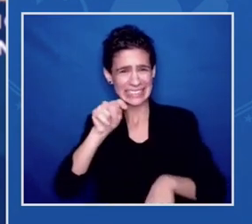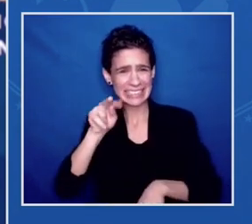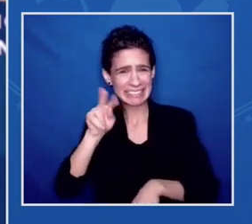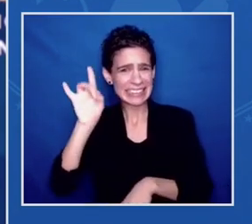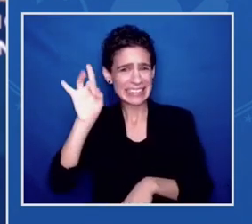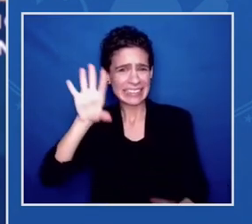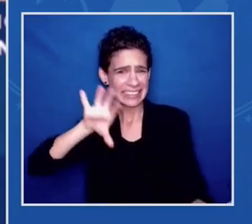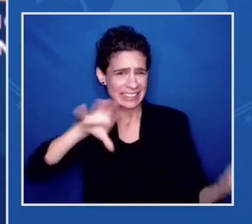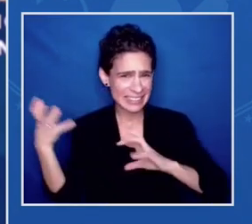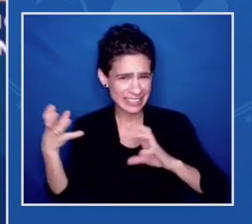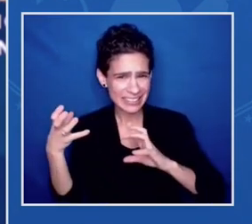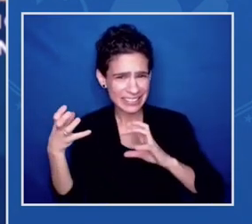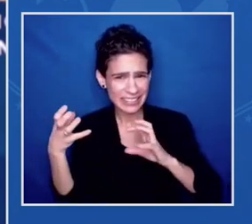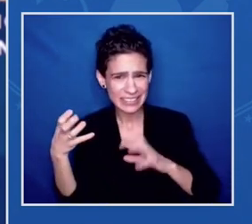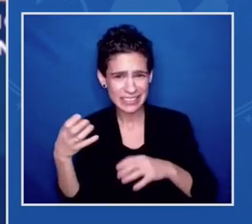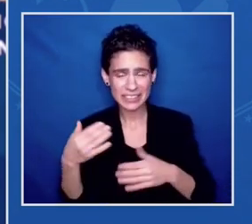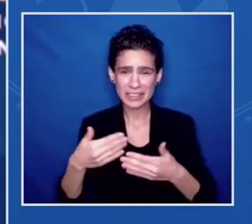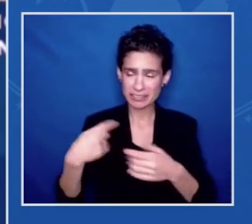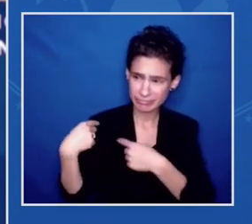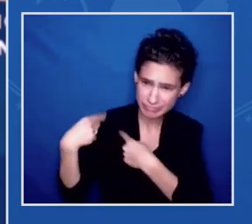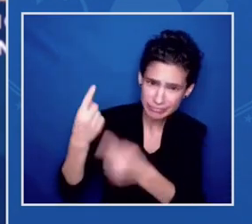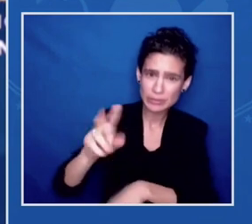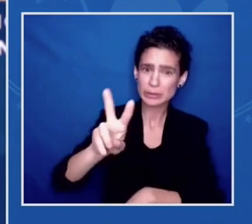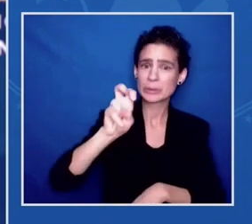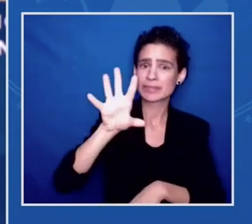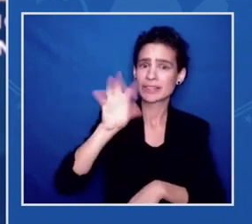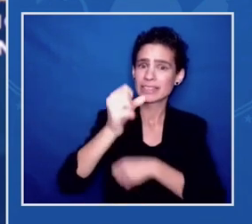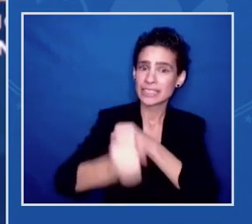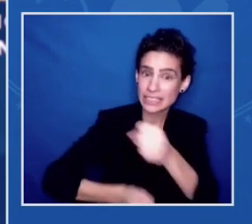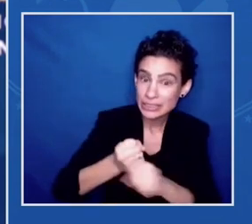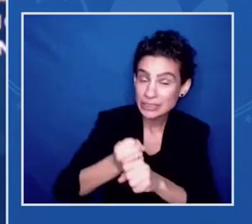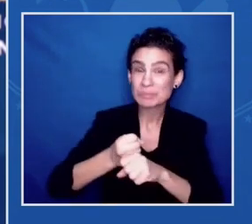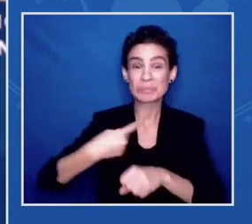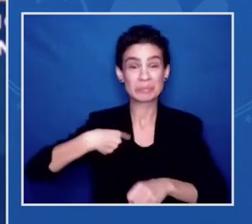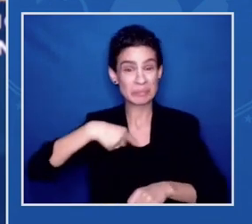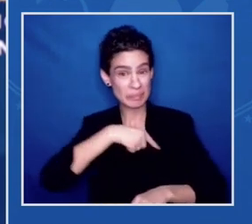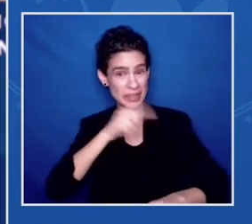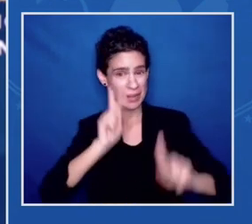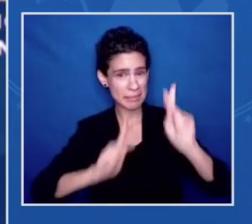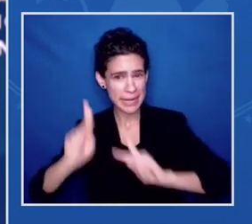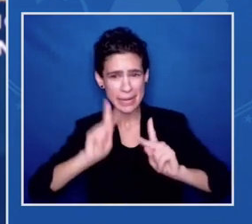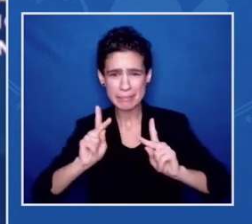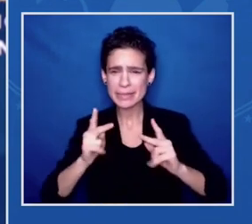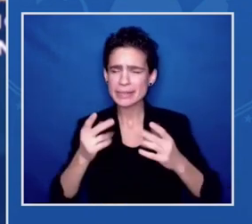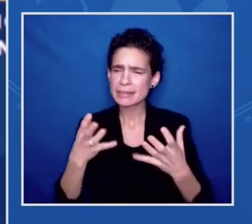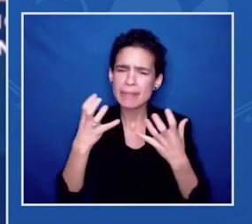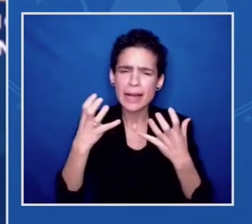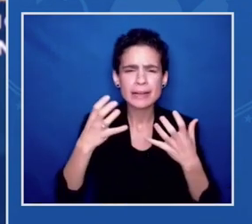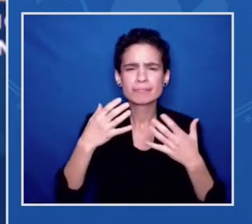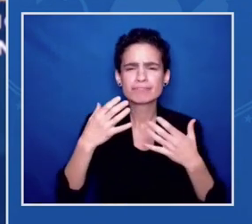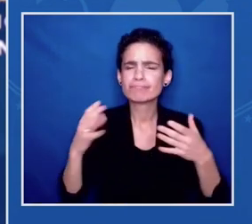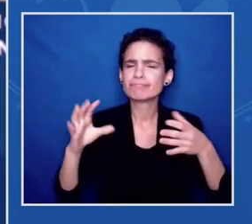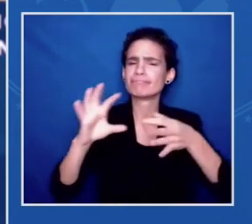nearly 2.5 centuries, we, the people, in search of a more perfect